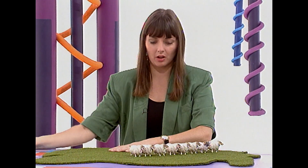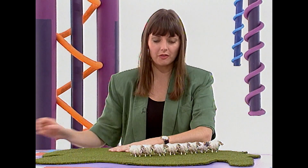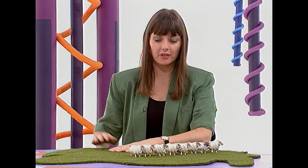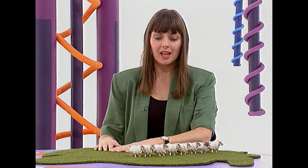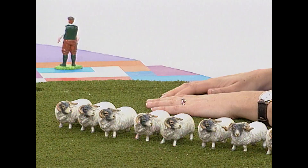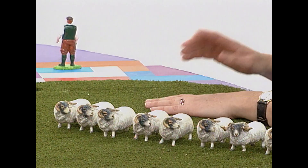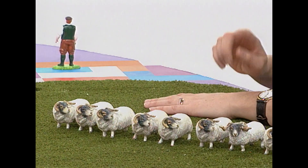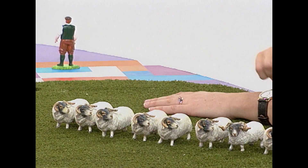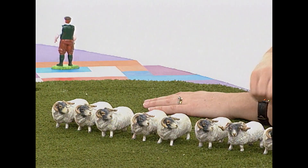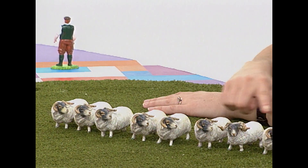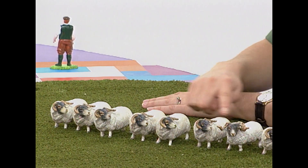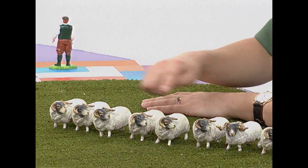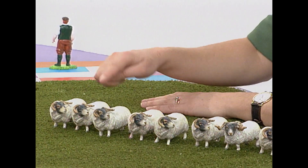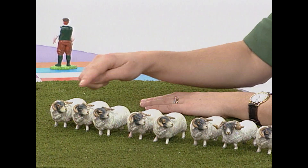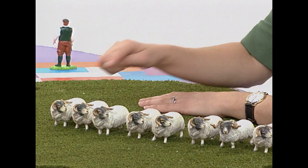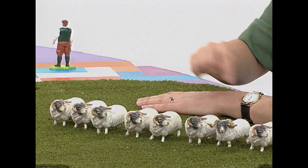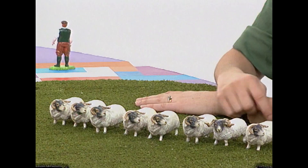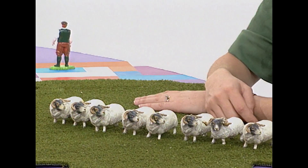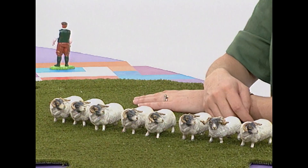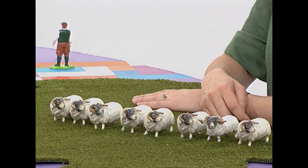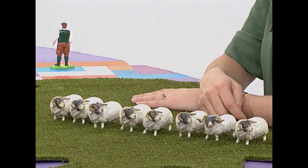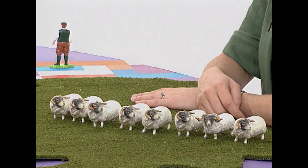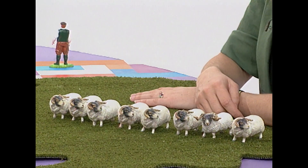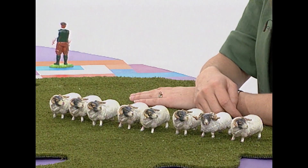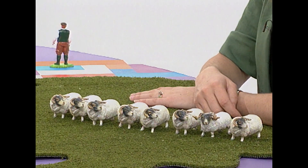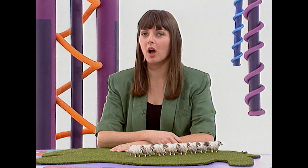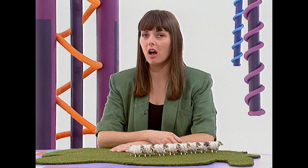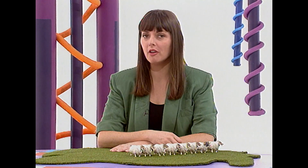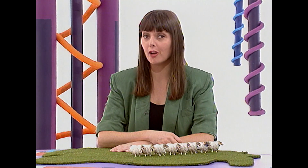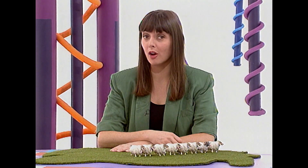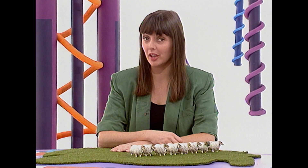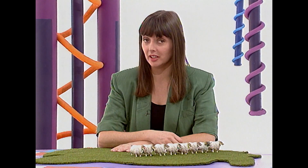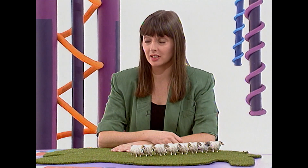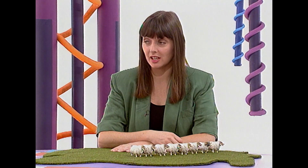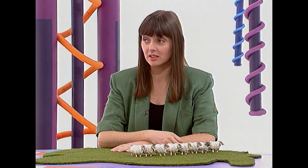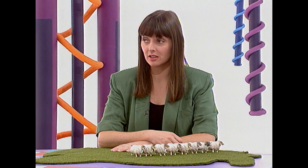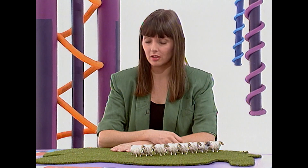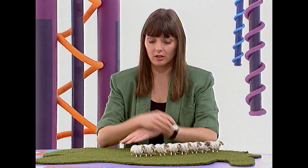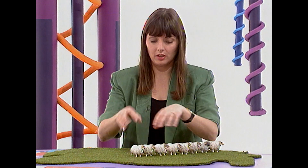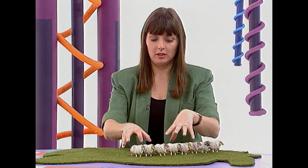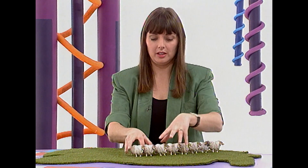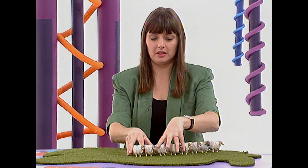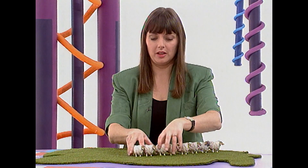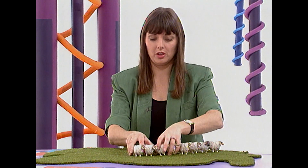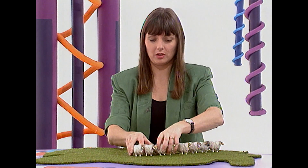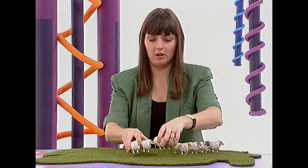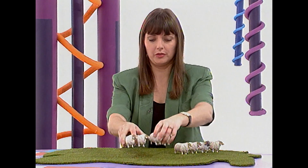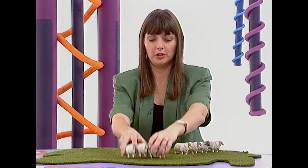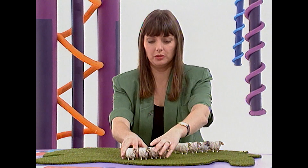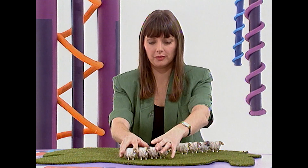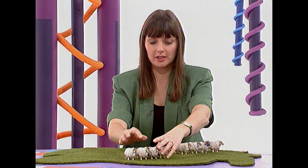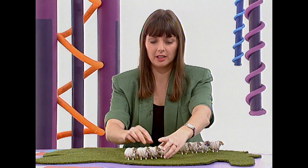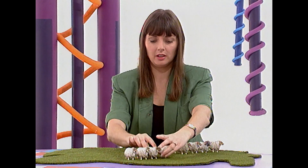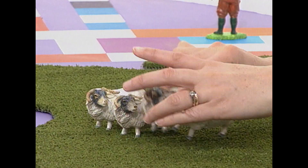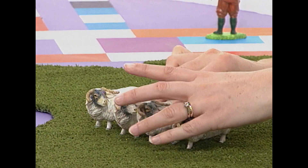Joe went off, and then he had eight in his flock. Yeah. So half of eight is? Four. Let's say those are